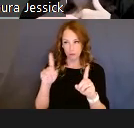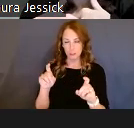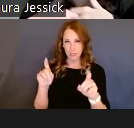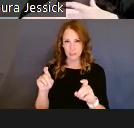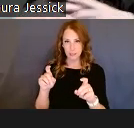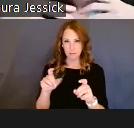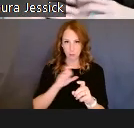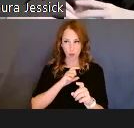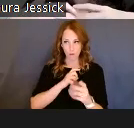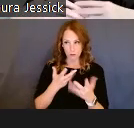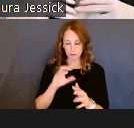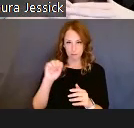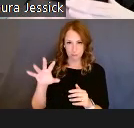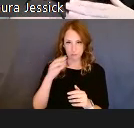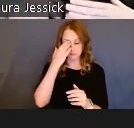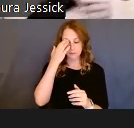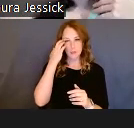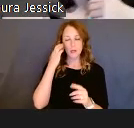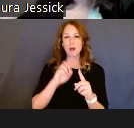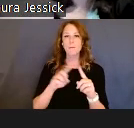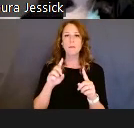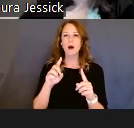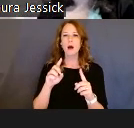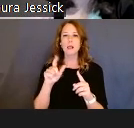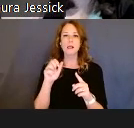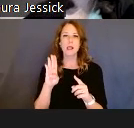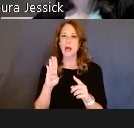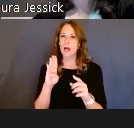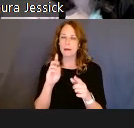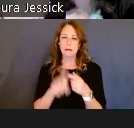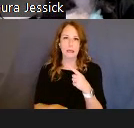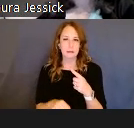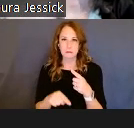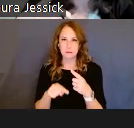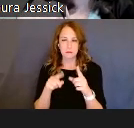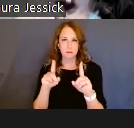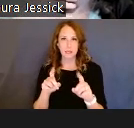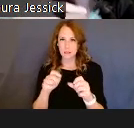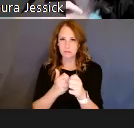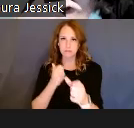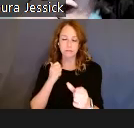law enforcement, but the crime lab is just unable to get to that because they are